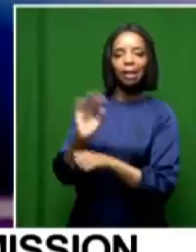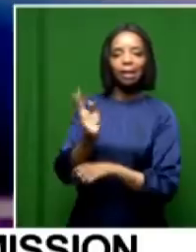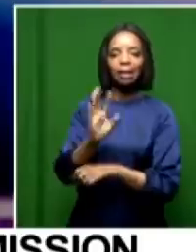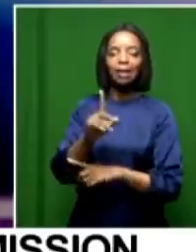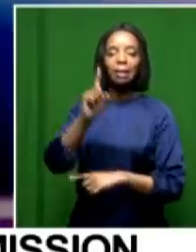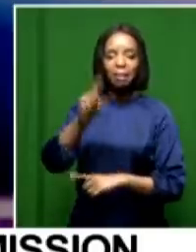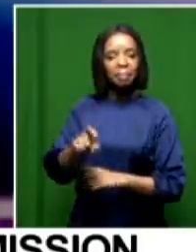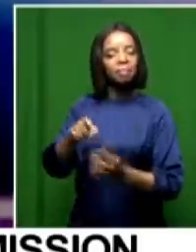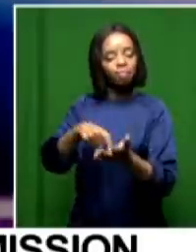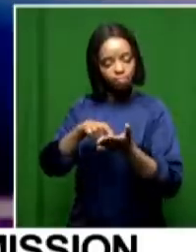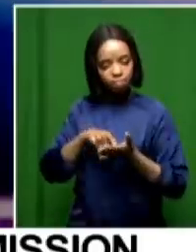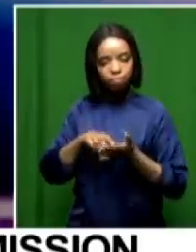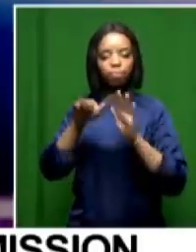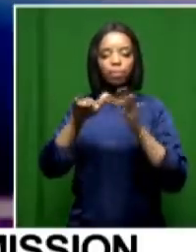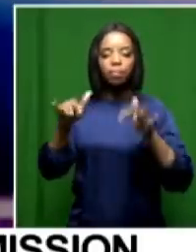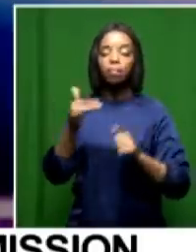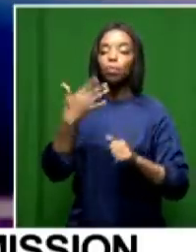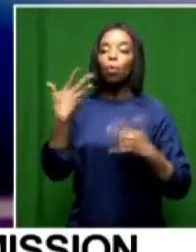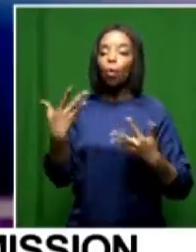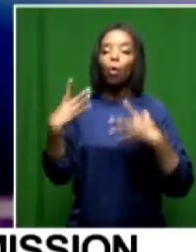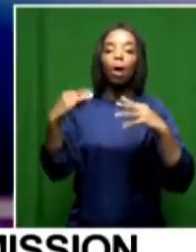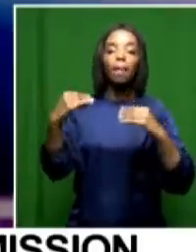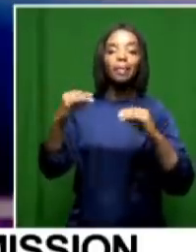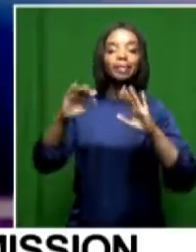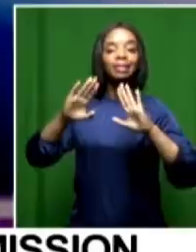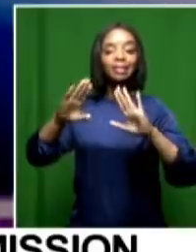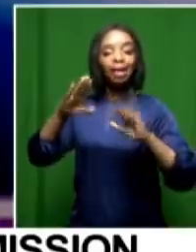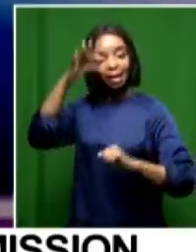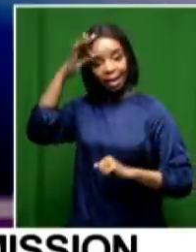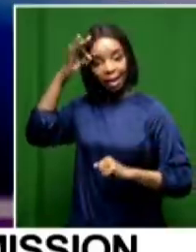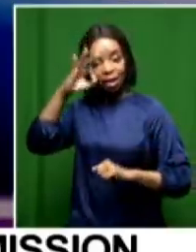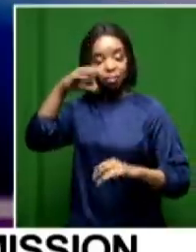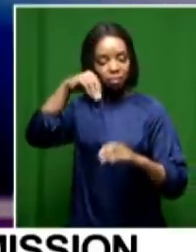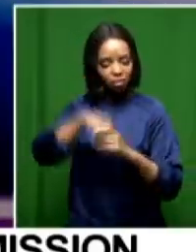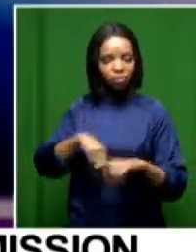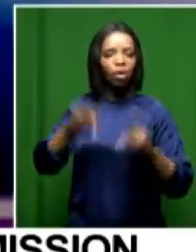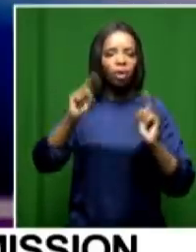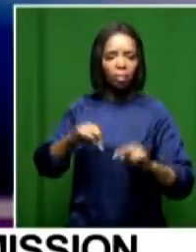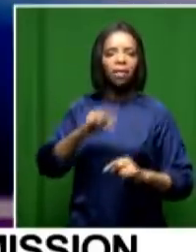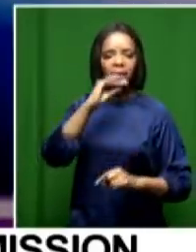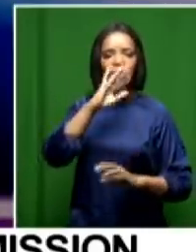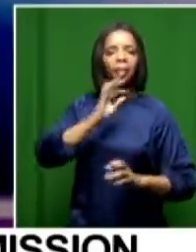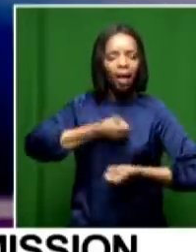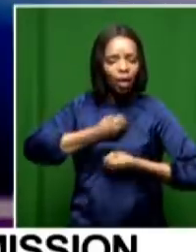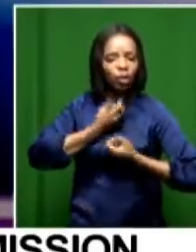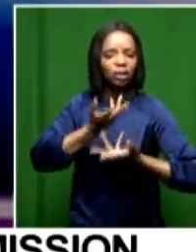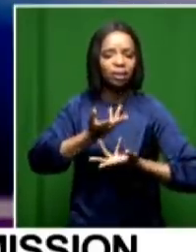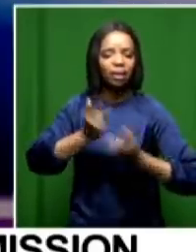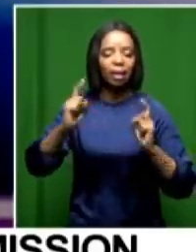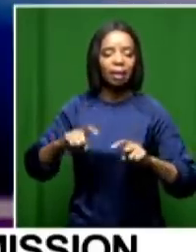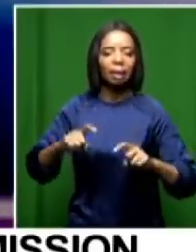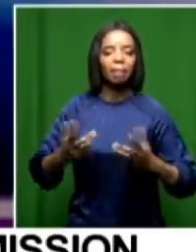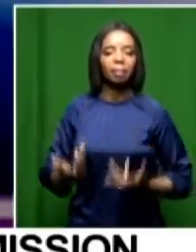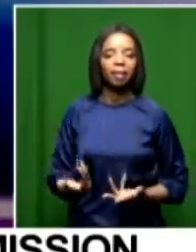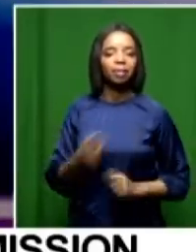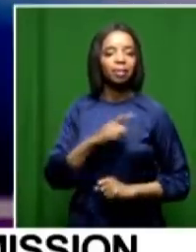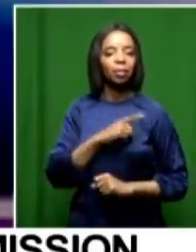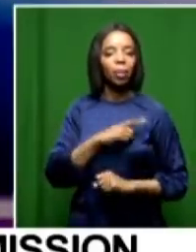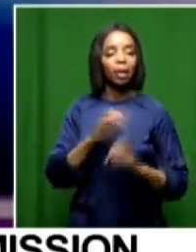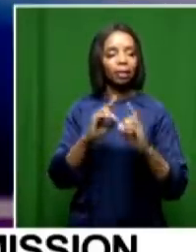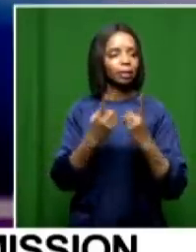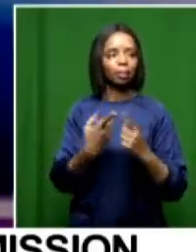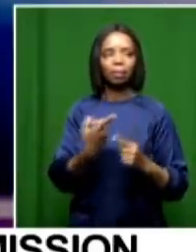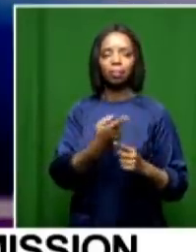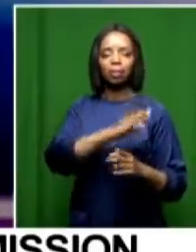are involved in mining in South Africa particularly, they must speak out. The Department of Public Enterprises must have a position, because they're involved in